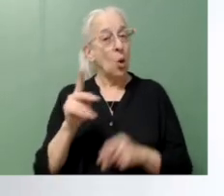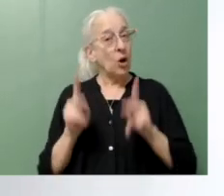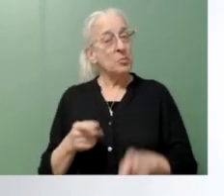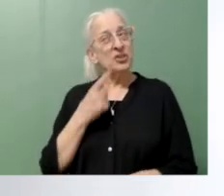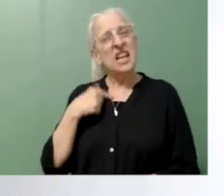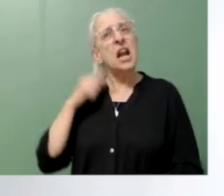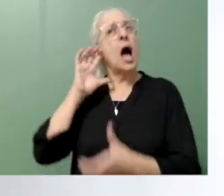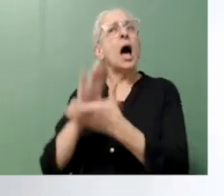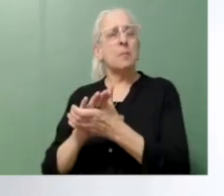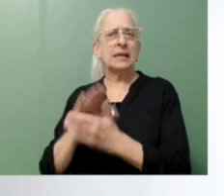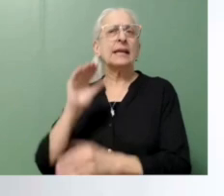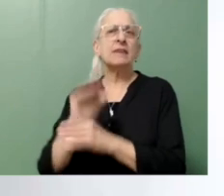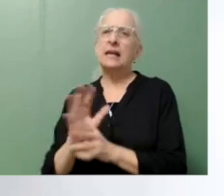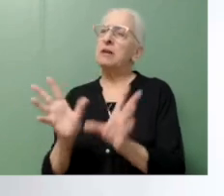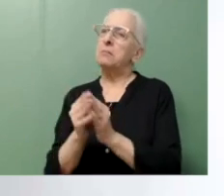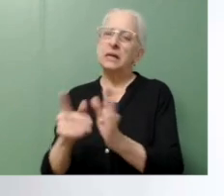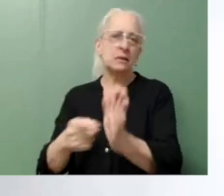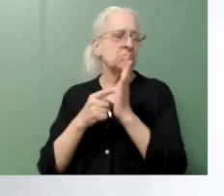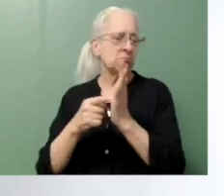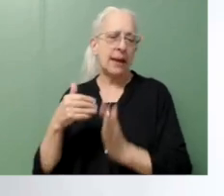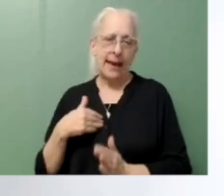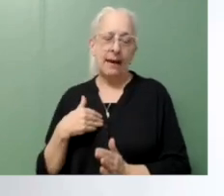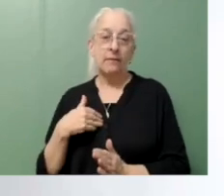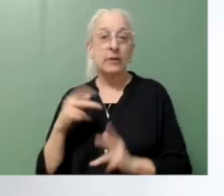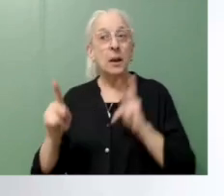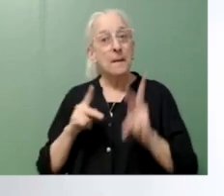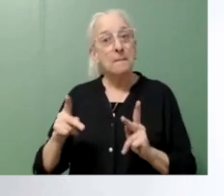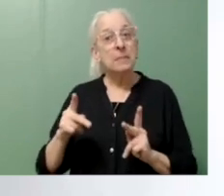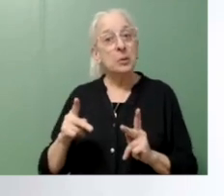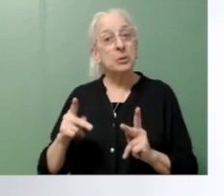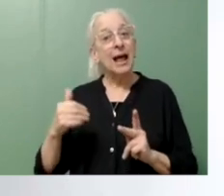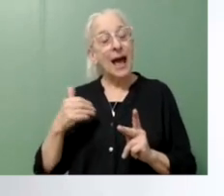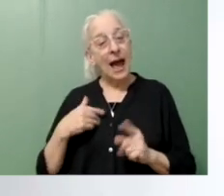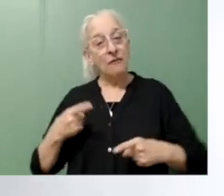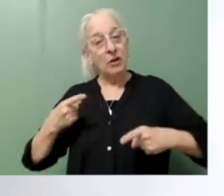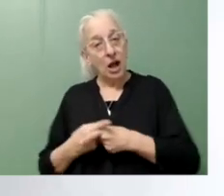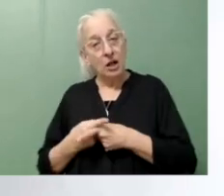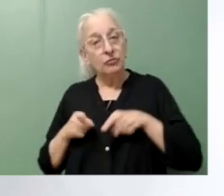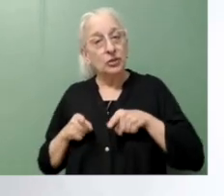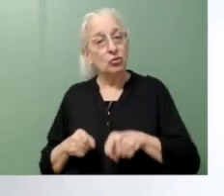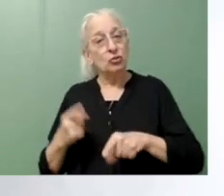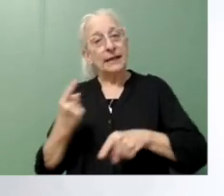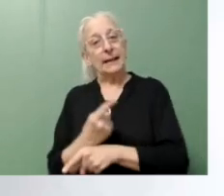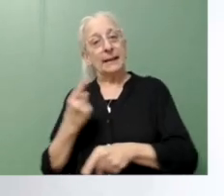evening meetings are essential for people who have conflicts during typical core business